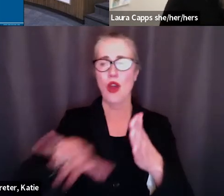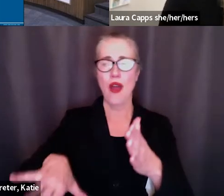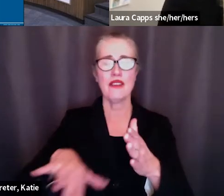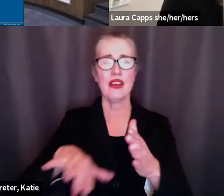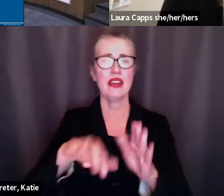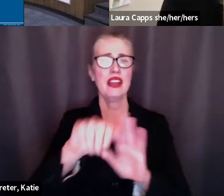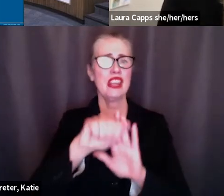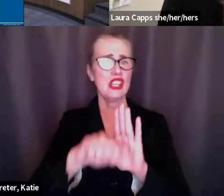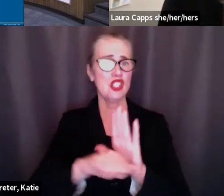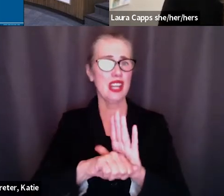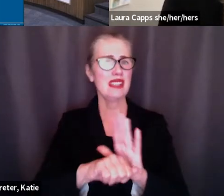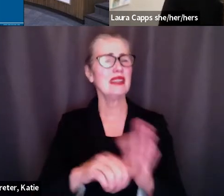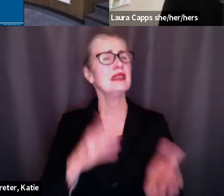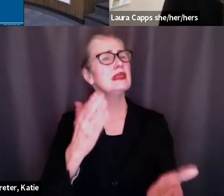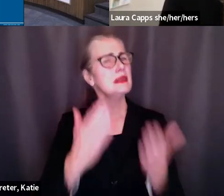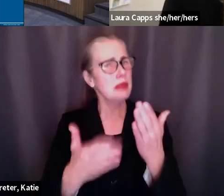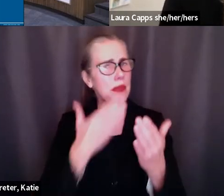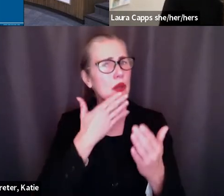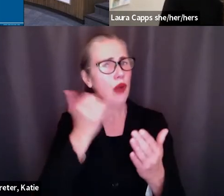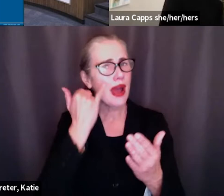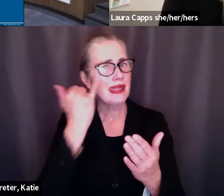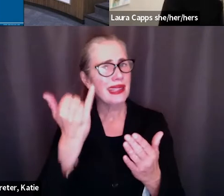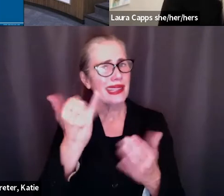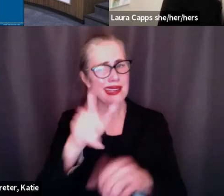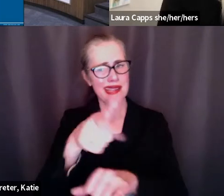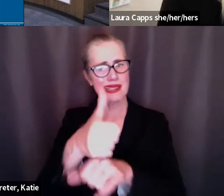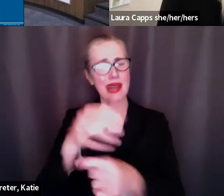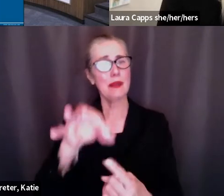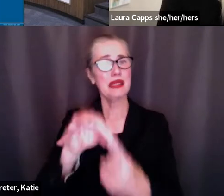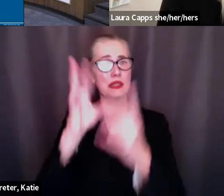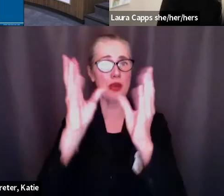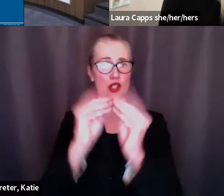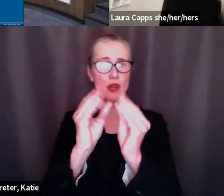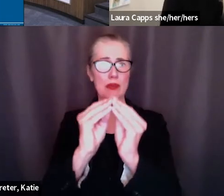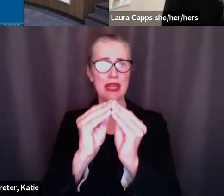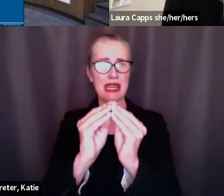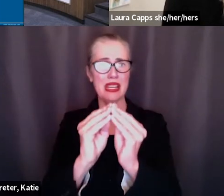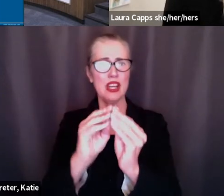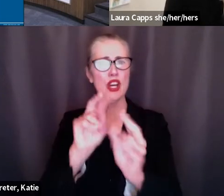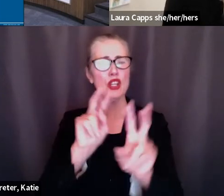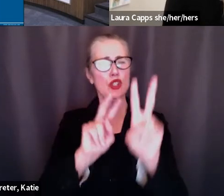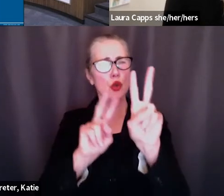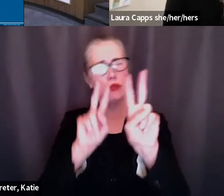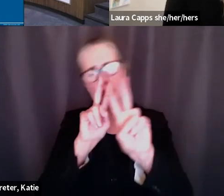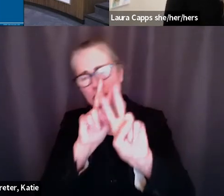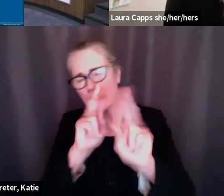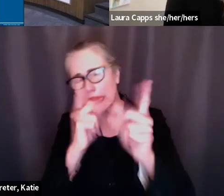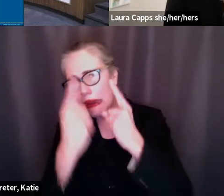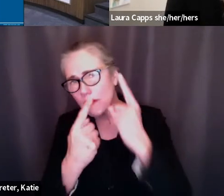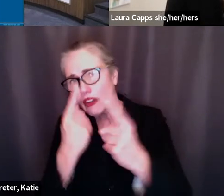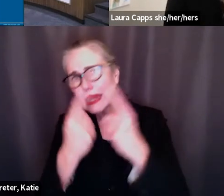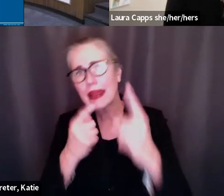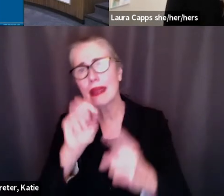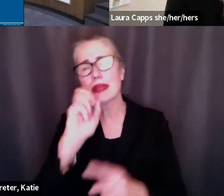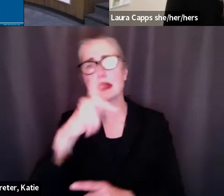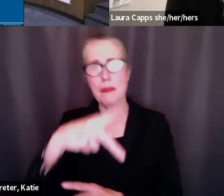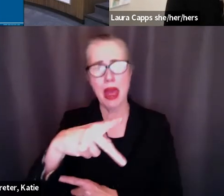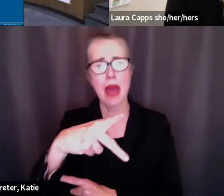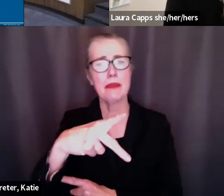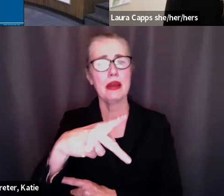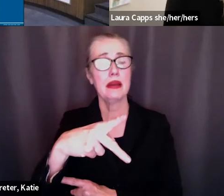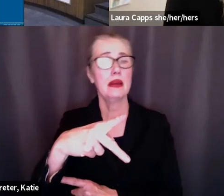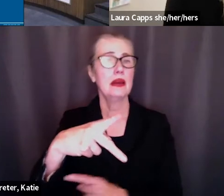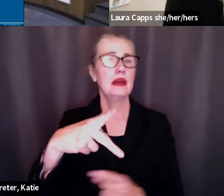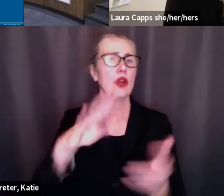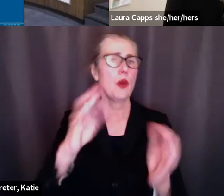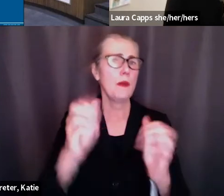special meeting to closely look at this map as compared with the other options presented to you better yet choose this map as one of the